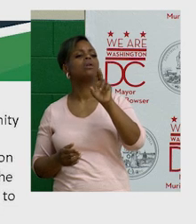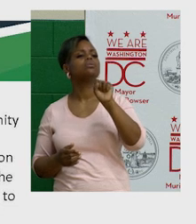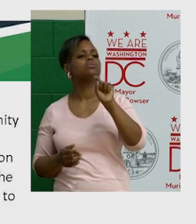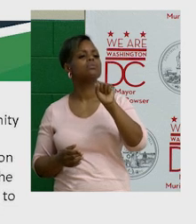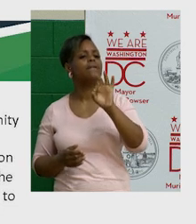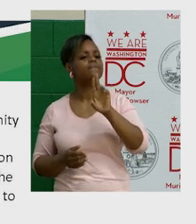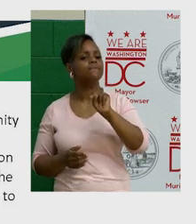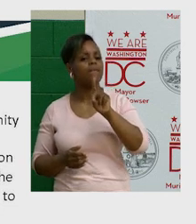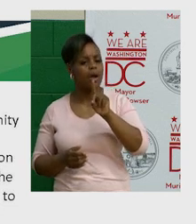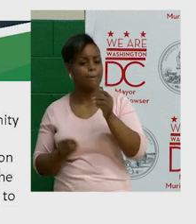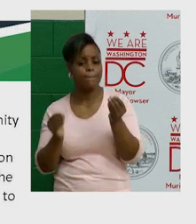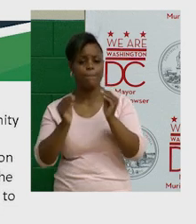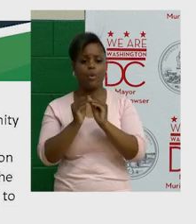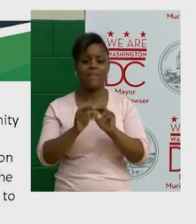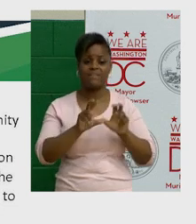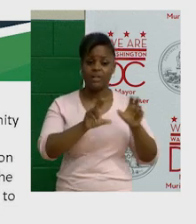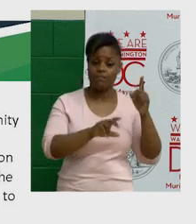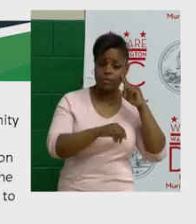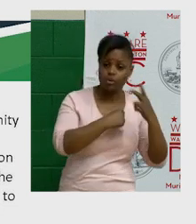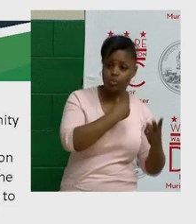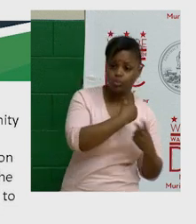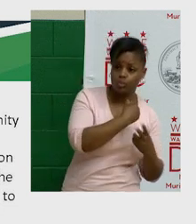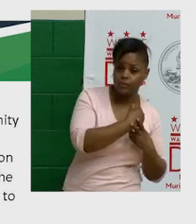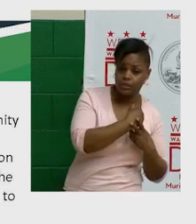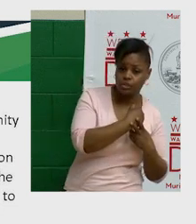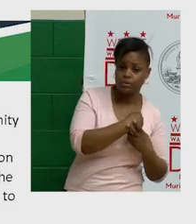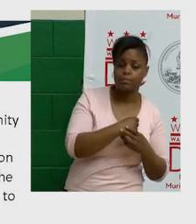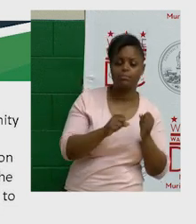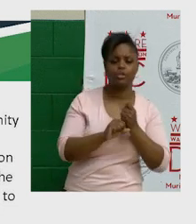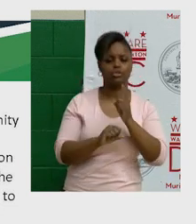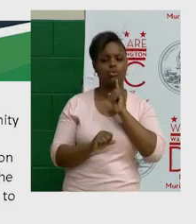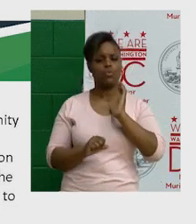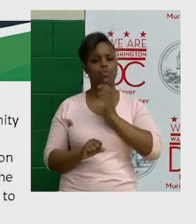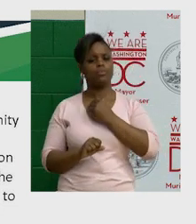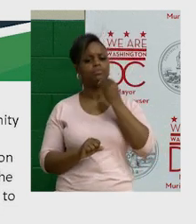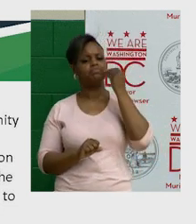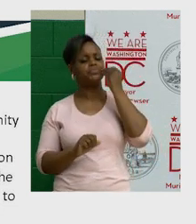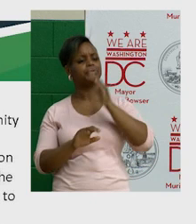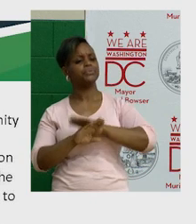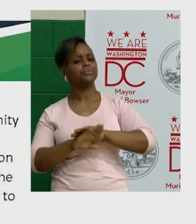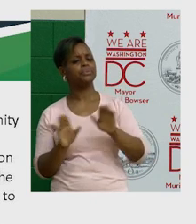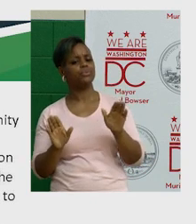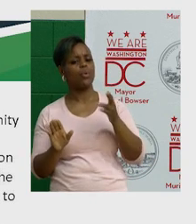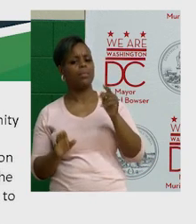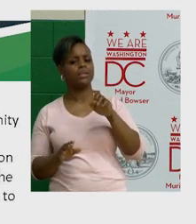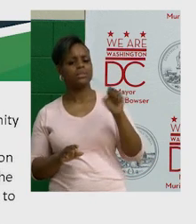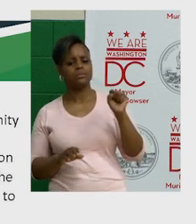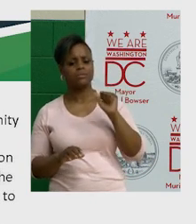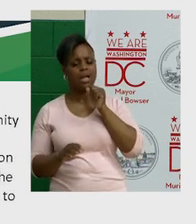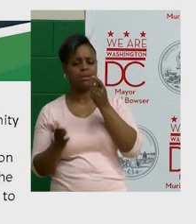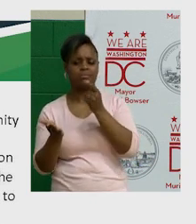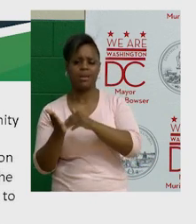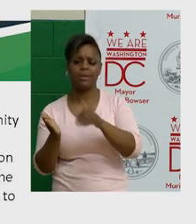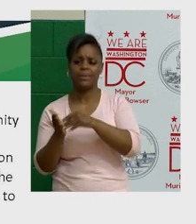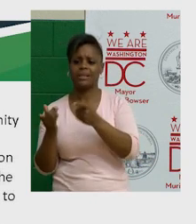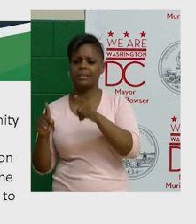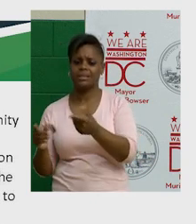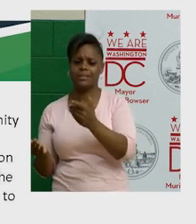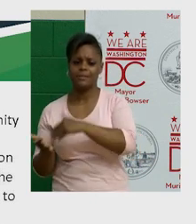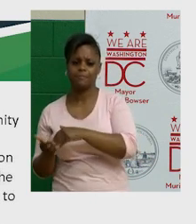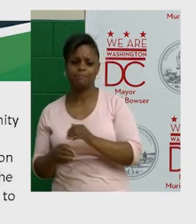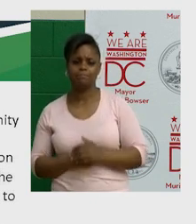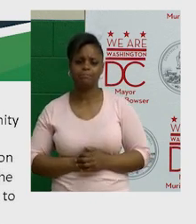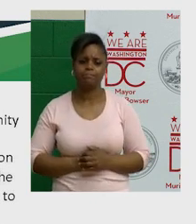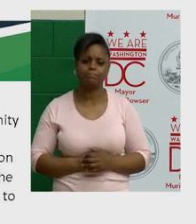money to move forward our Homer DC plan to make homelessness rare, brief, and non-recurring. We invested in